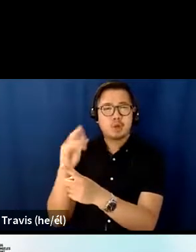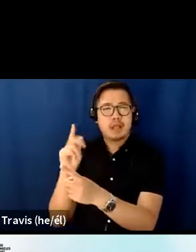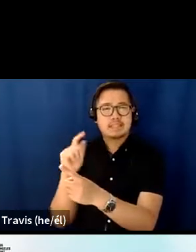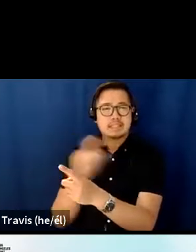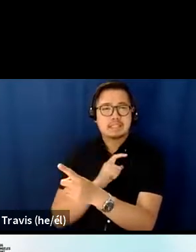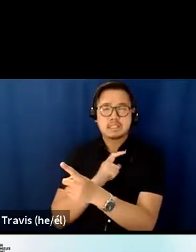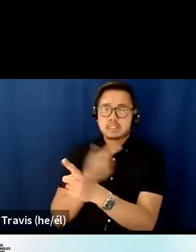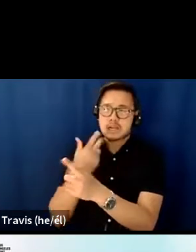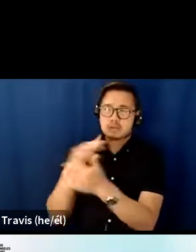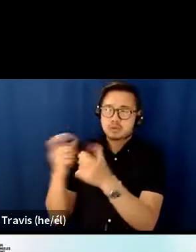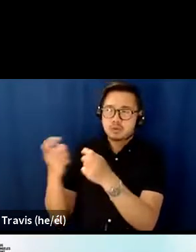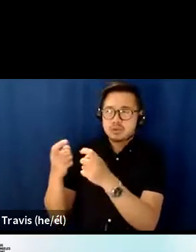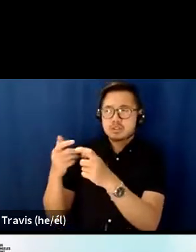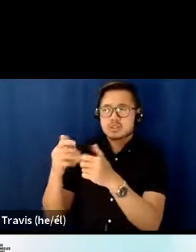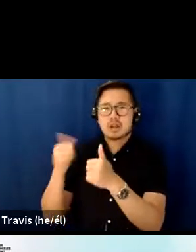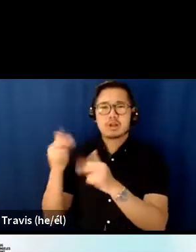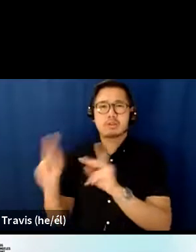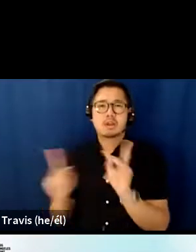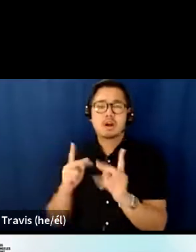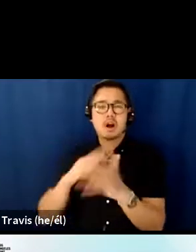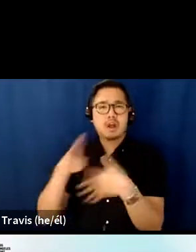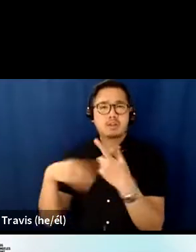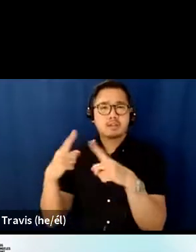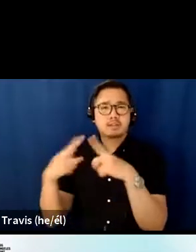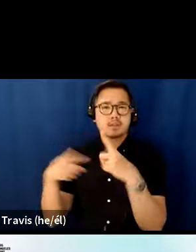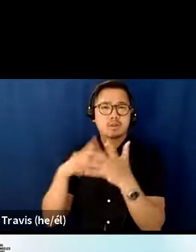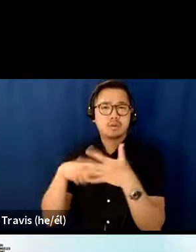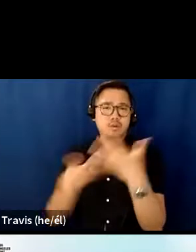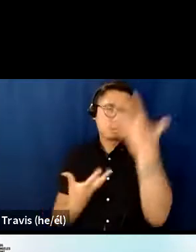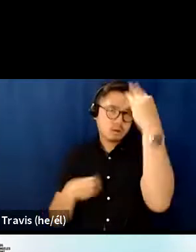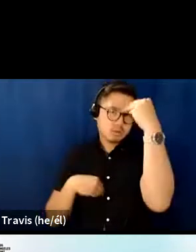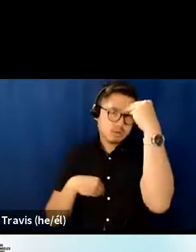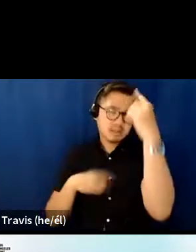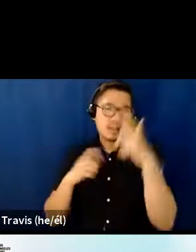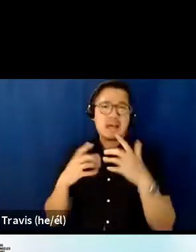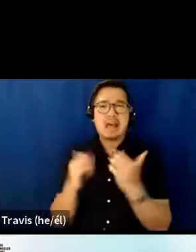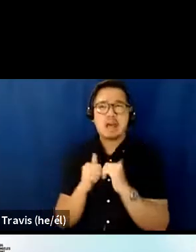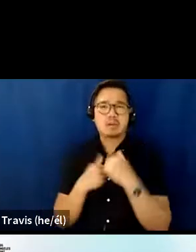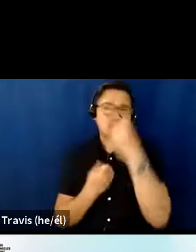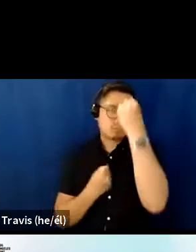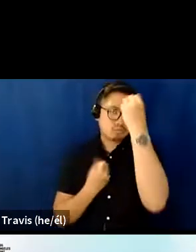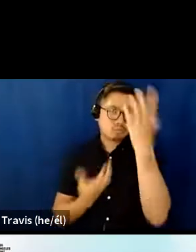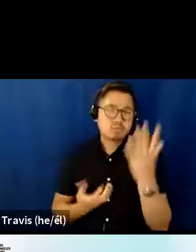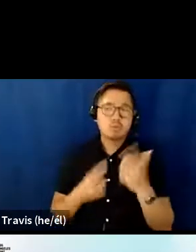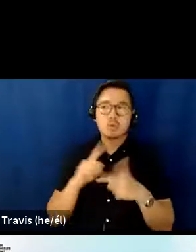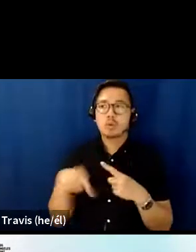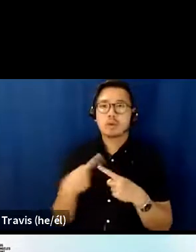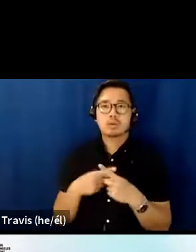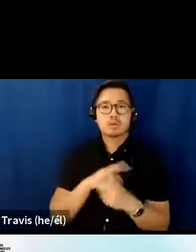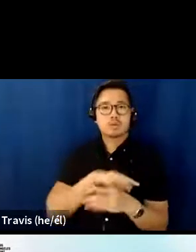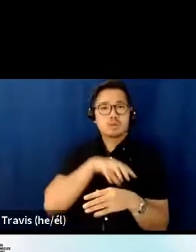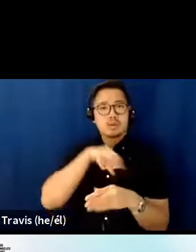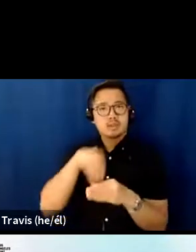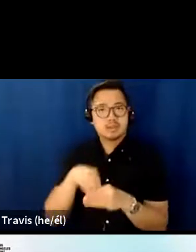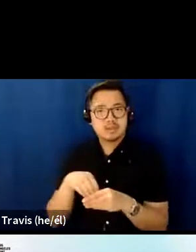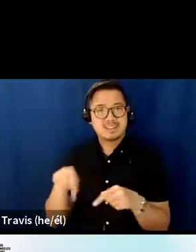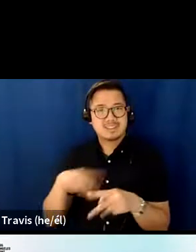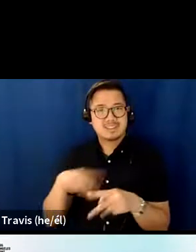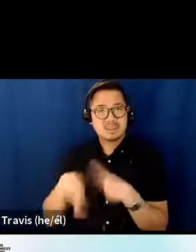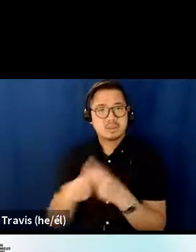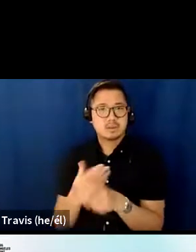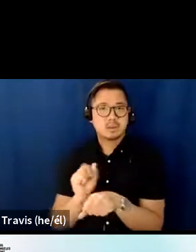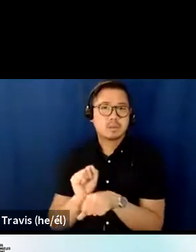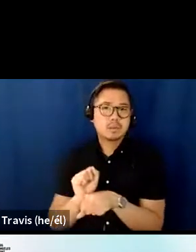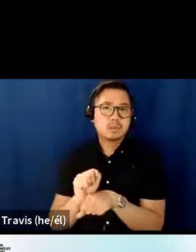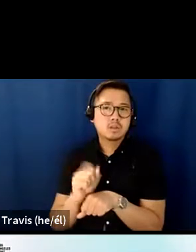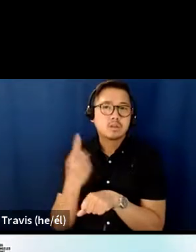work to unlearn all of that when you enter into this type of labor for